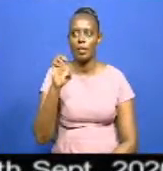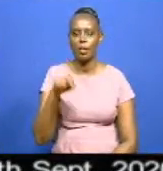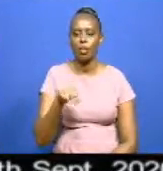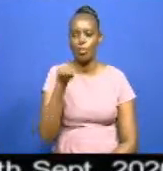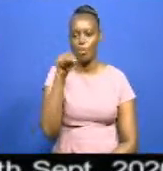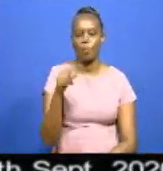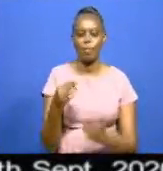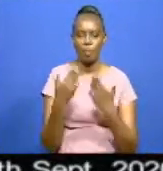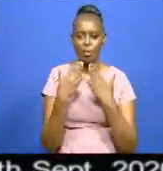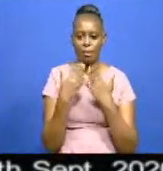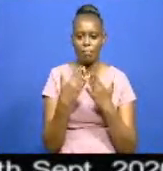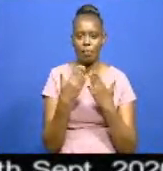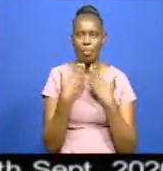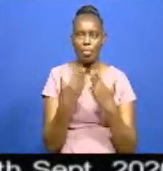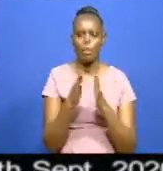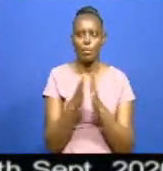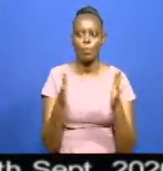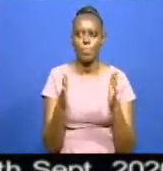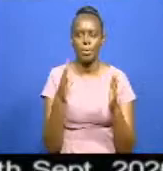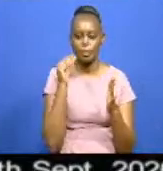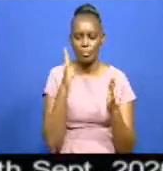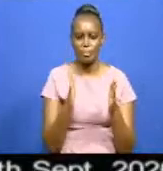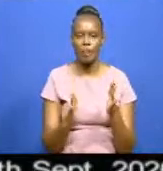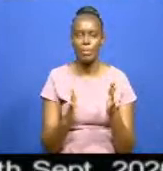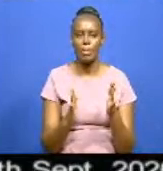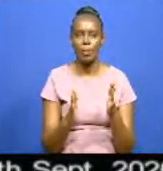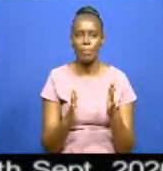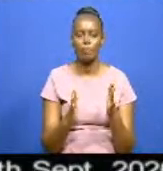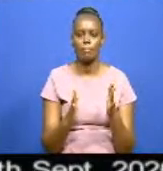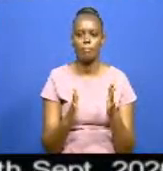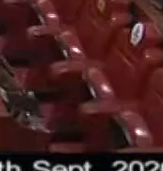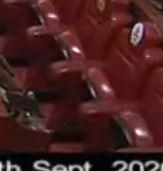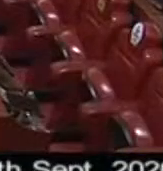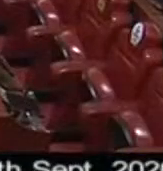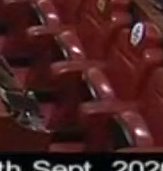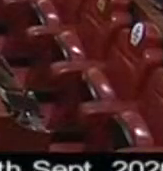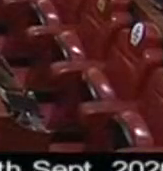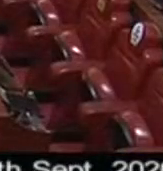Yeah. Thanks very much, Mr. Speaker, for recognizing.